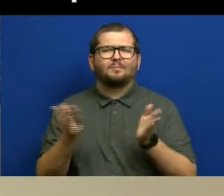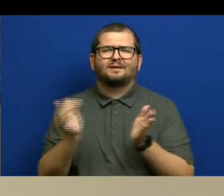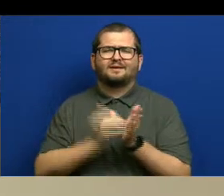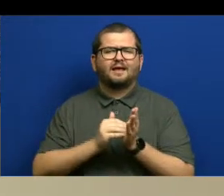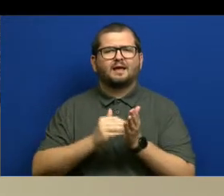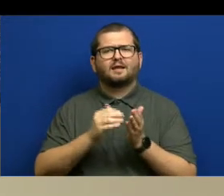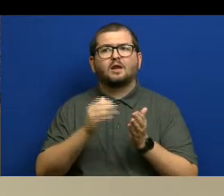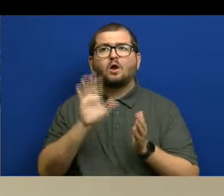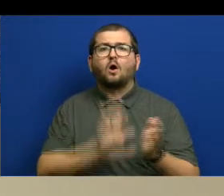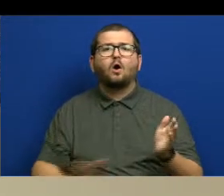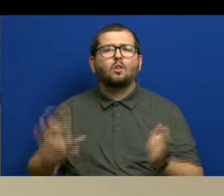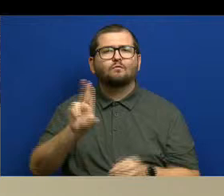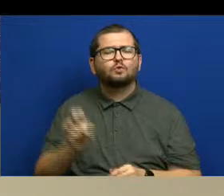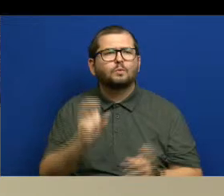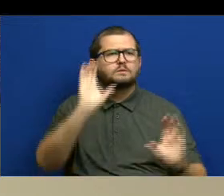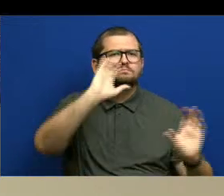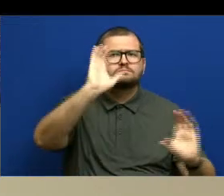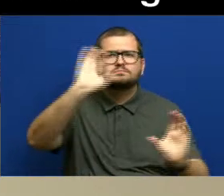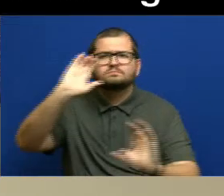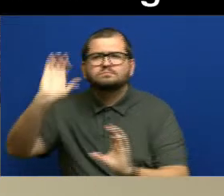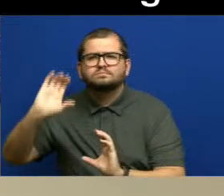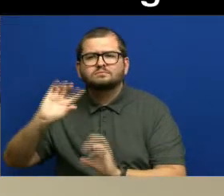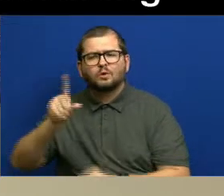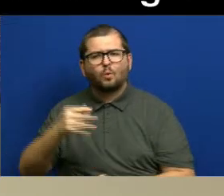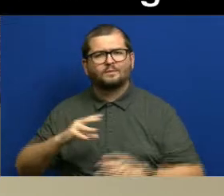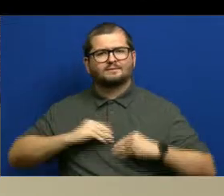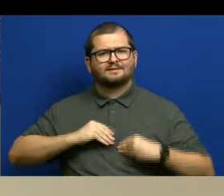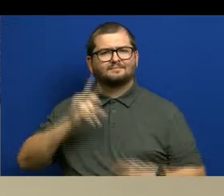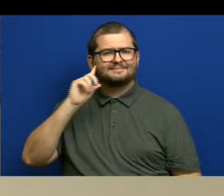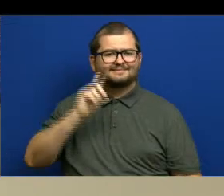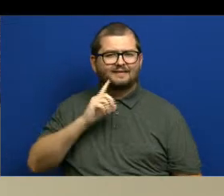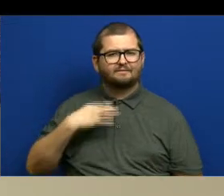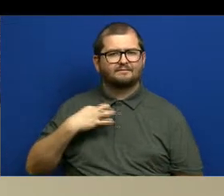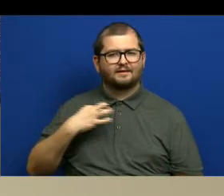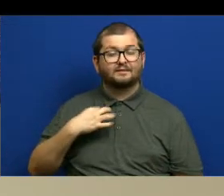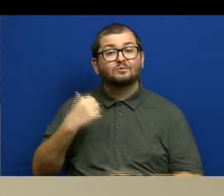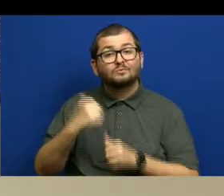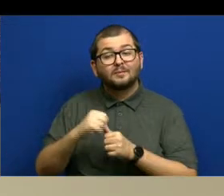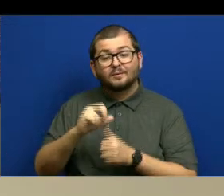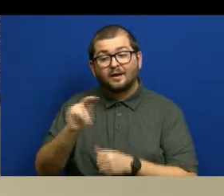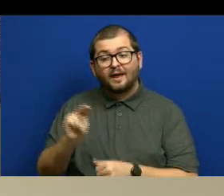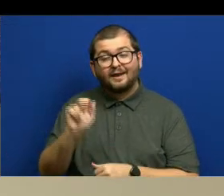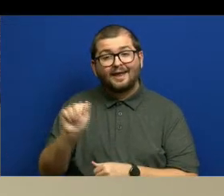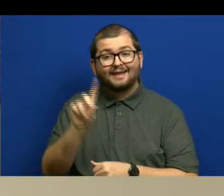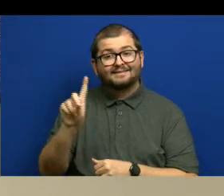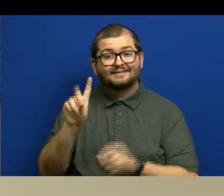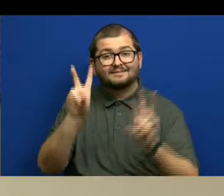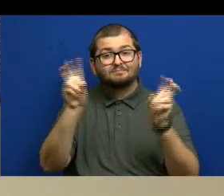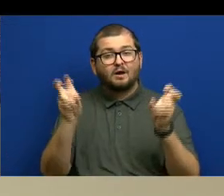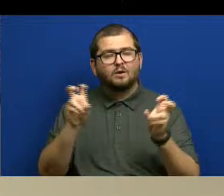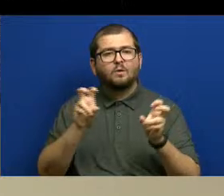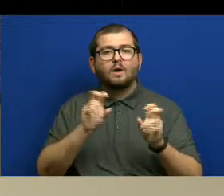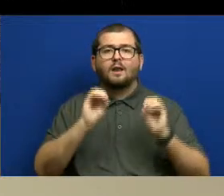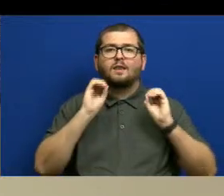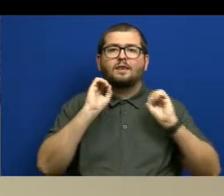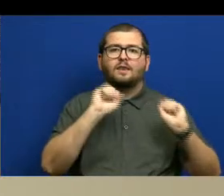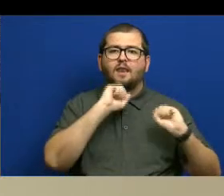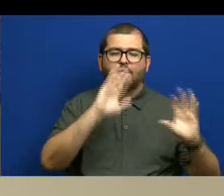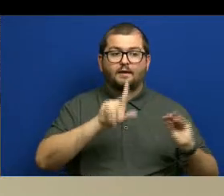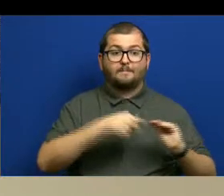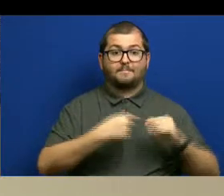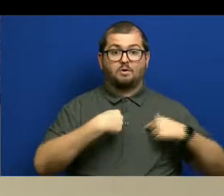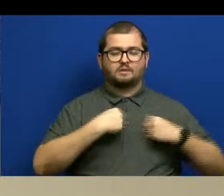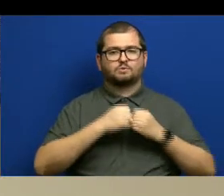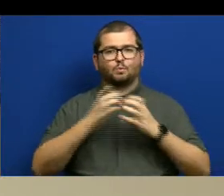into national recruiting to only accept deaf candidates. Remember NAD's motto as our rally cry, nothing about us without